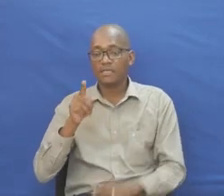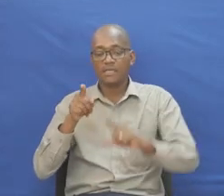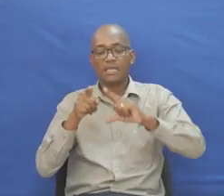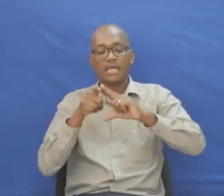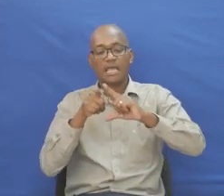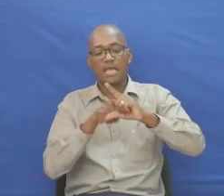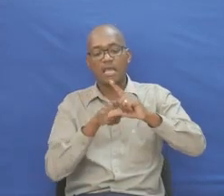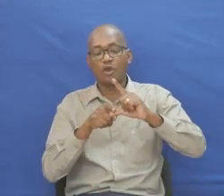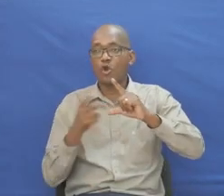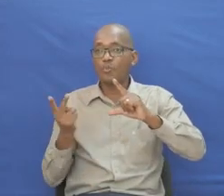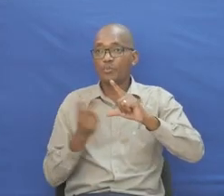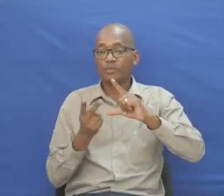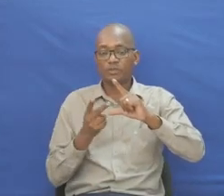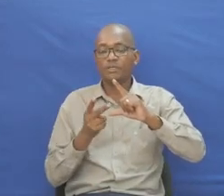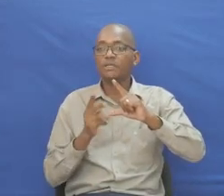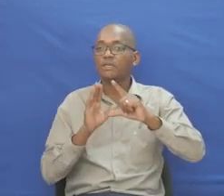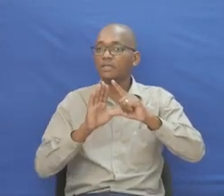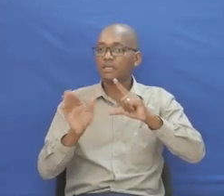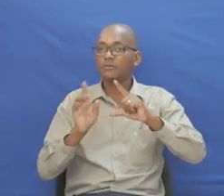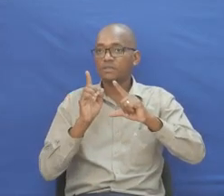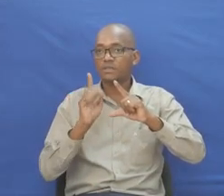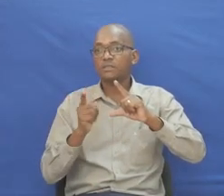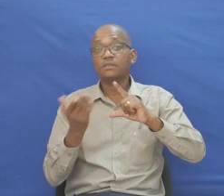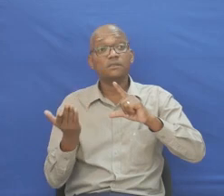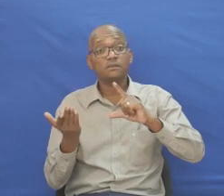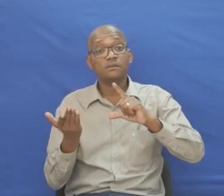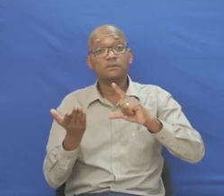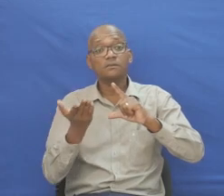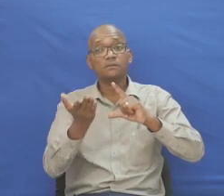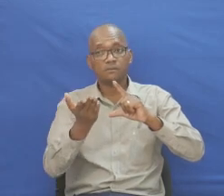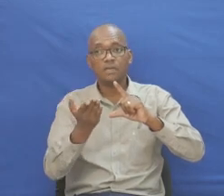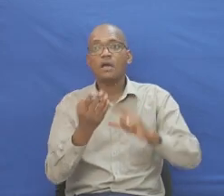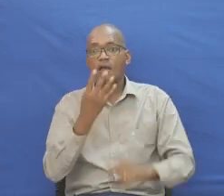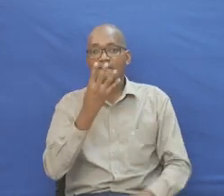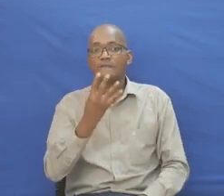centimeter. And the angle between them, it is